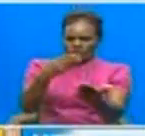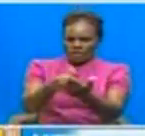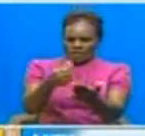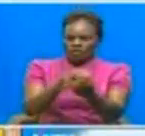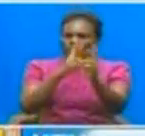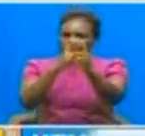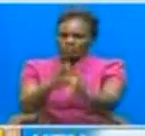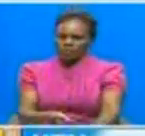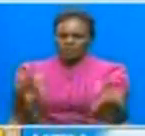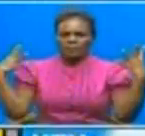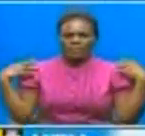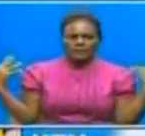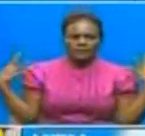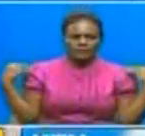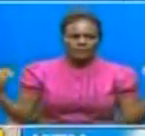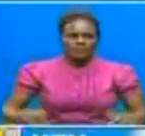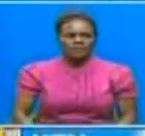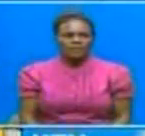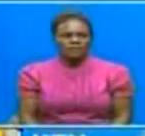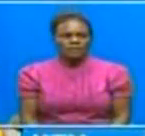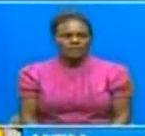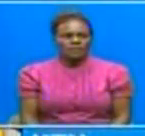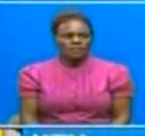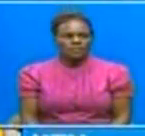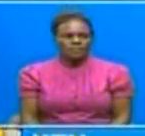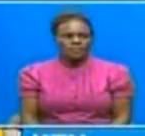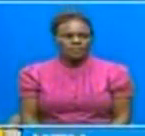practices. Okay. Yes,